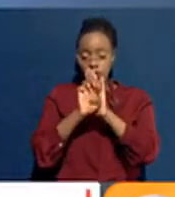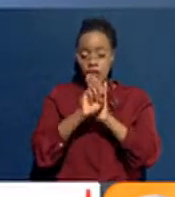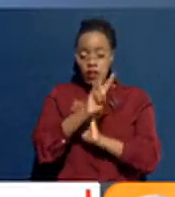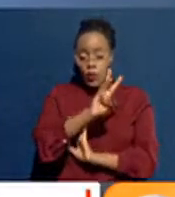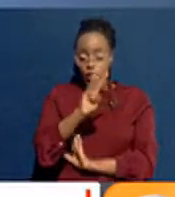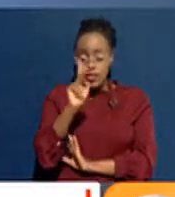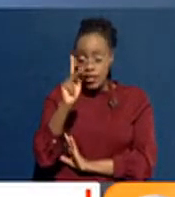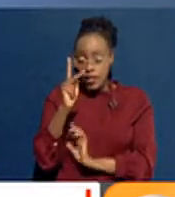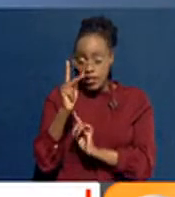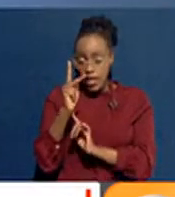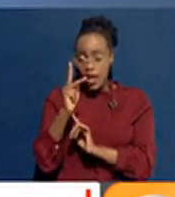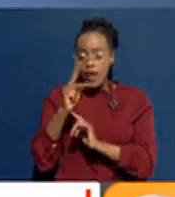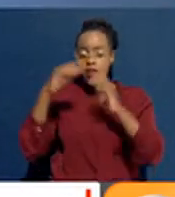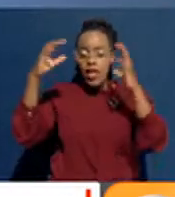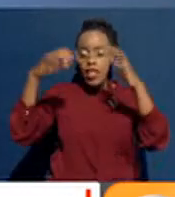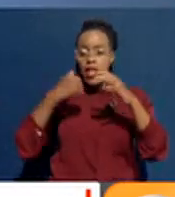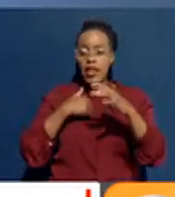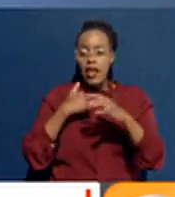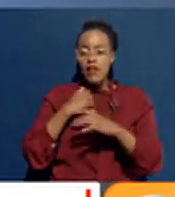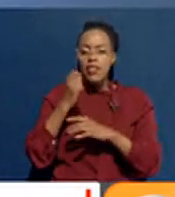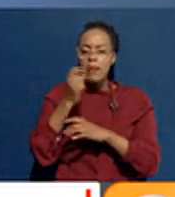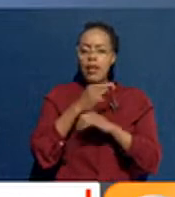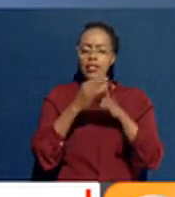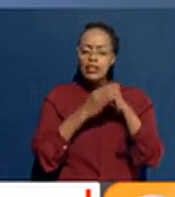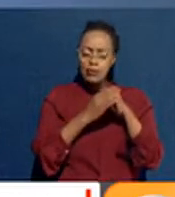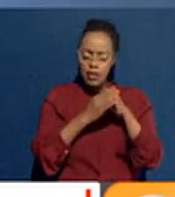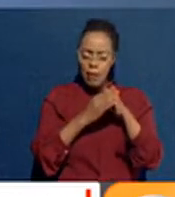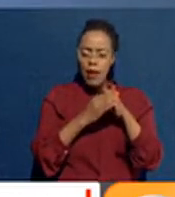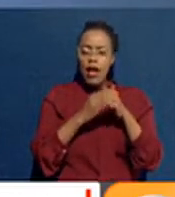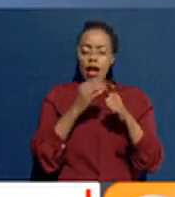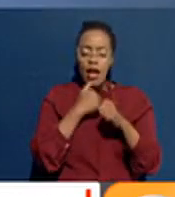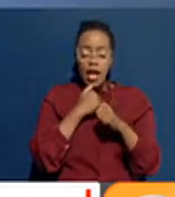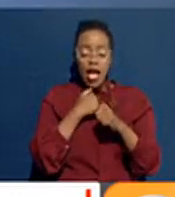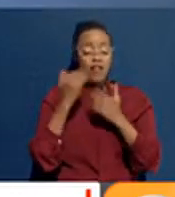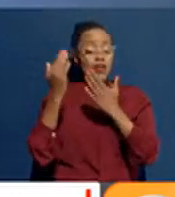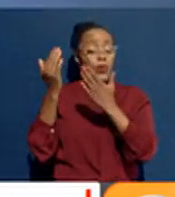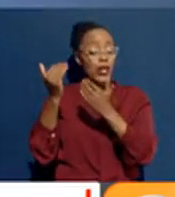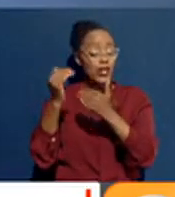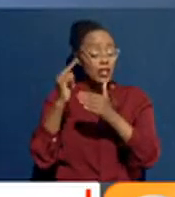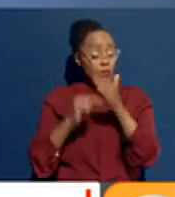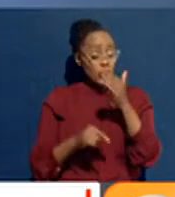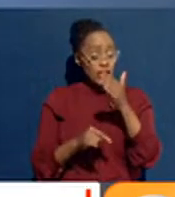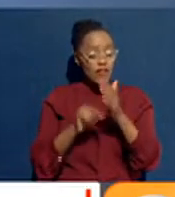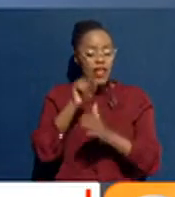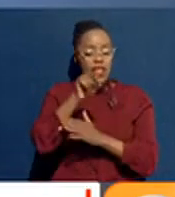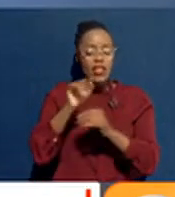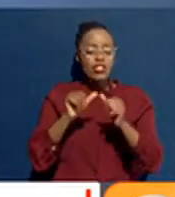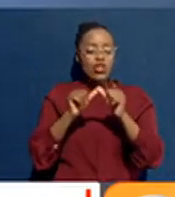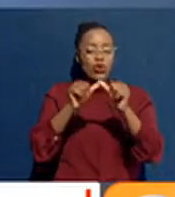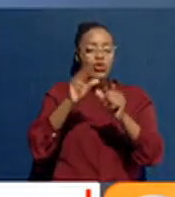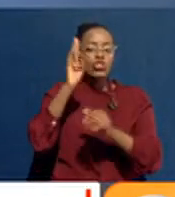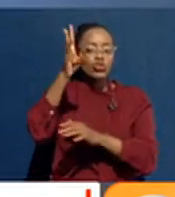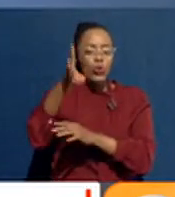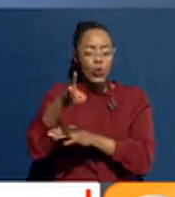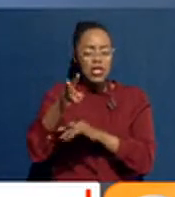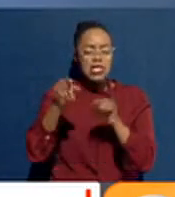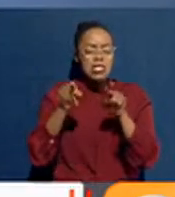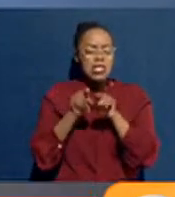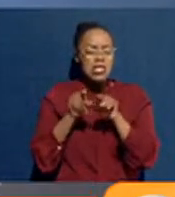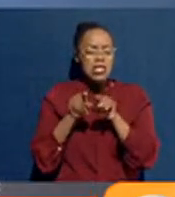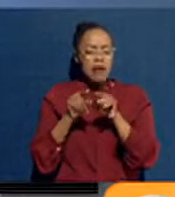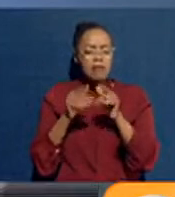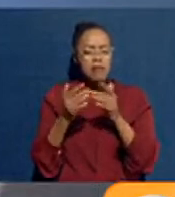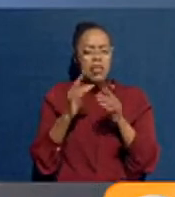Kenya, where it's been raining in the month of September, we expect that that will continue. Okay. Even into